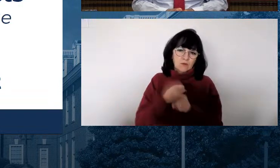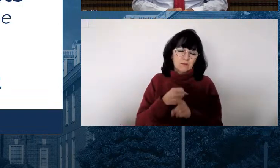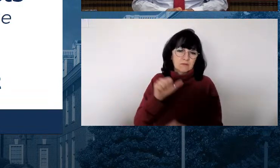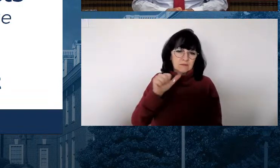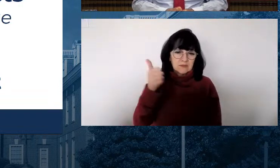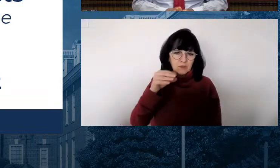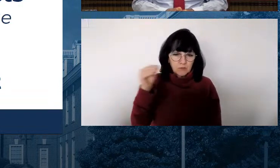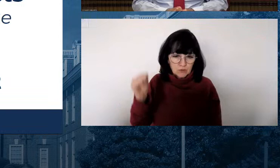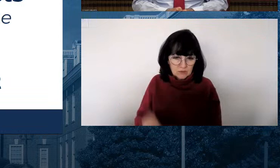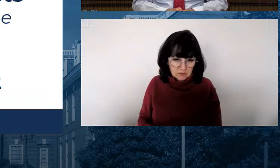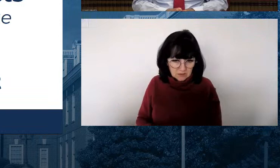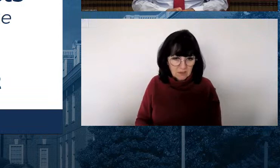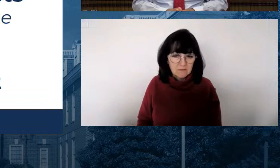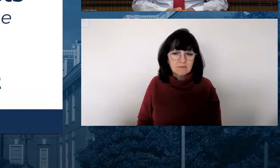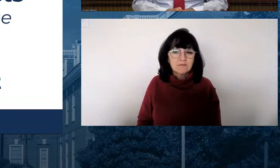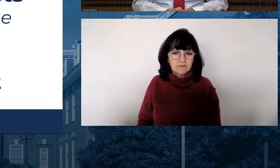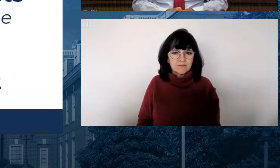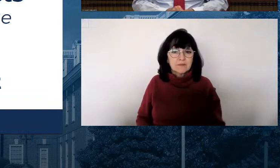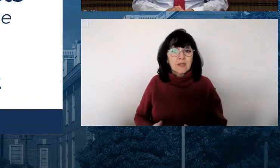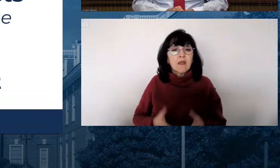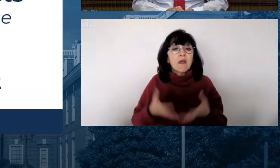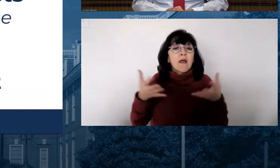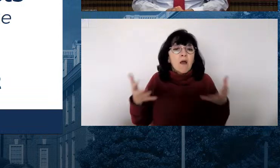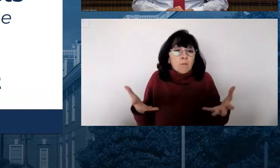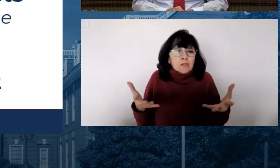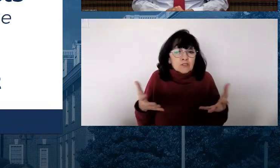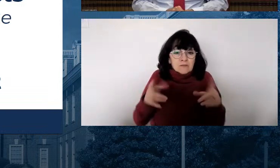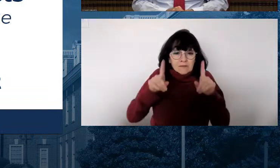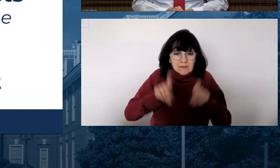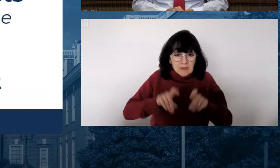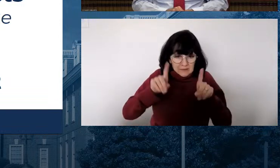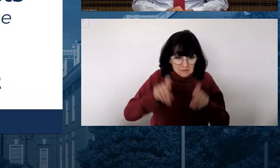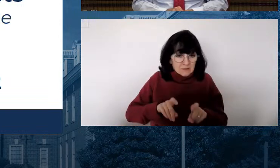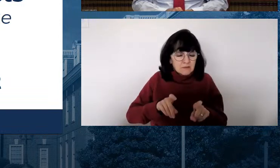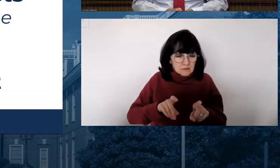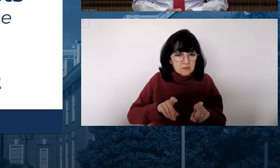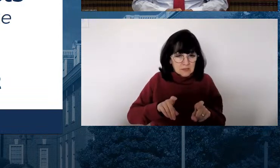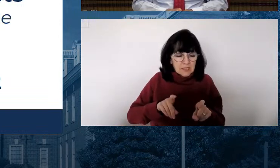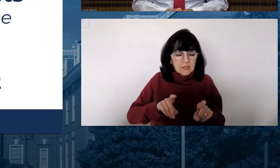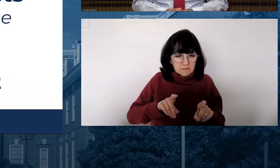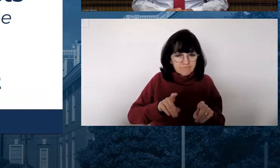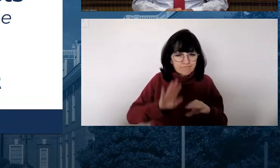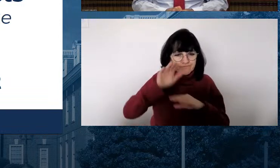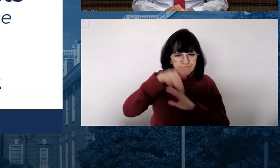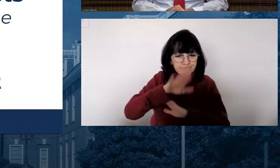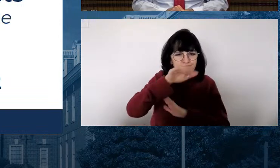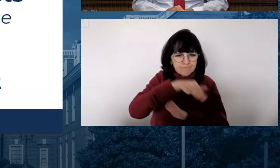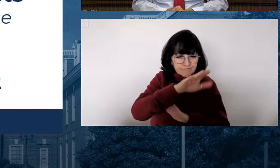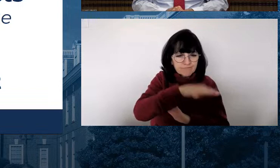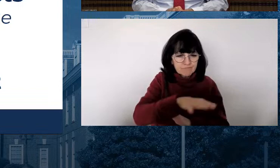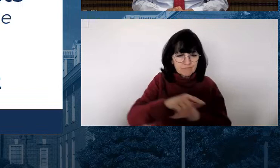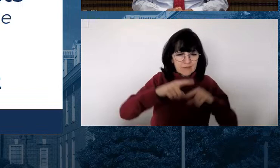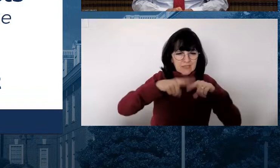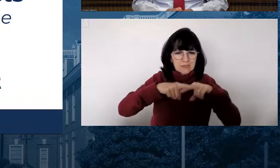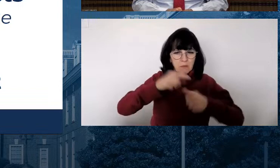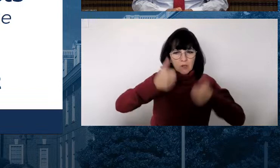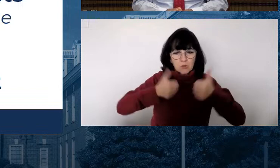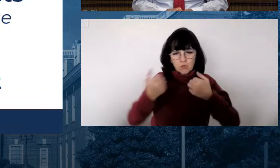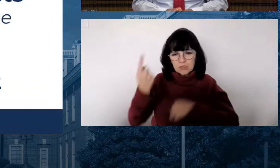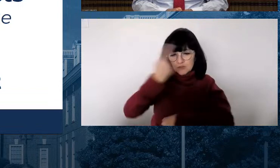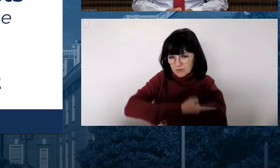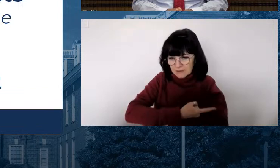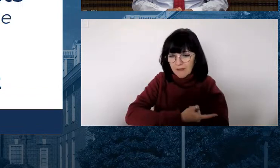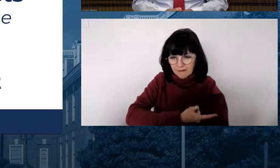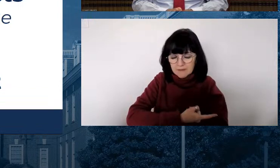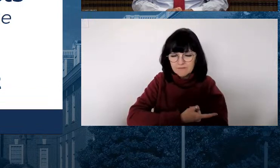because the amount of testing does fluctuate on the day of the week and other conditions. And so it does